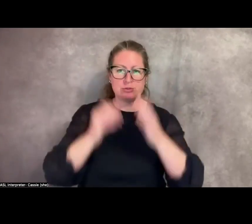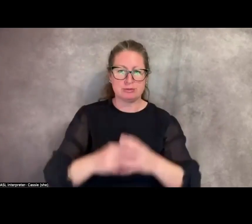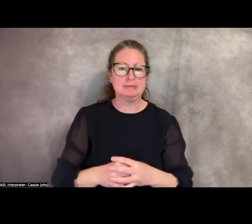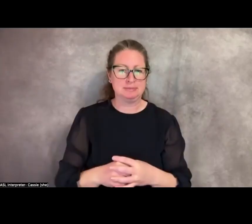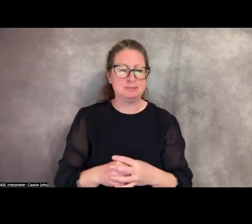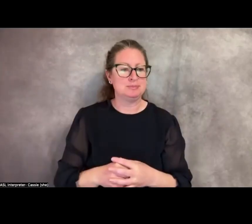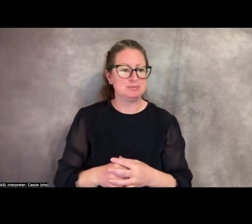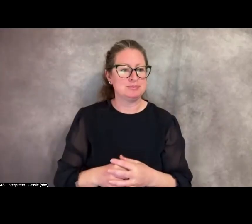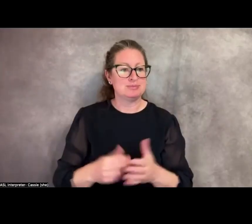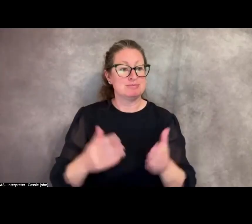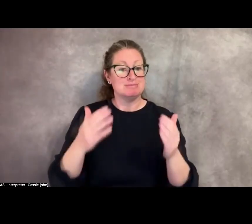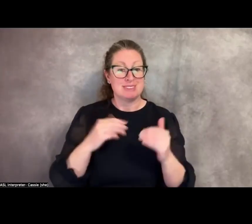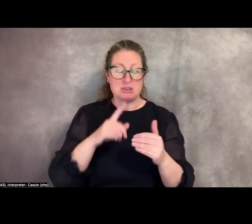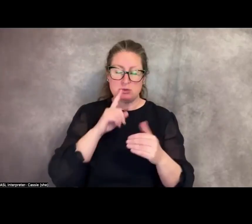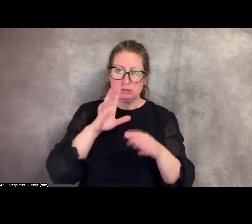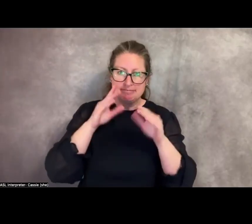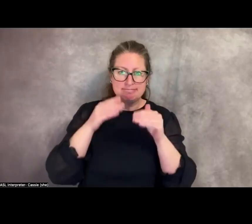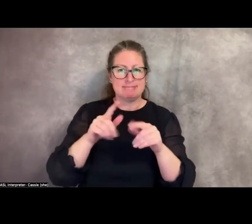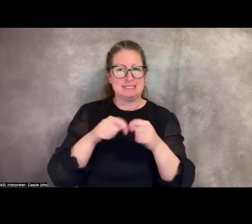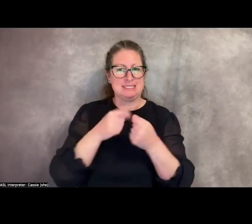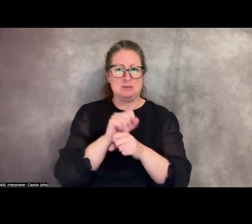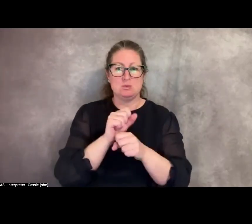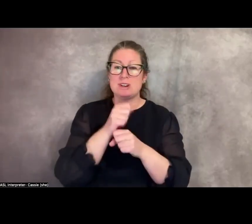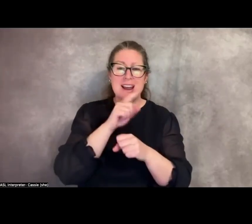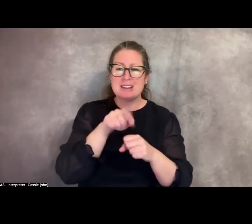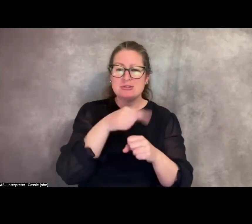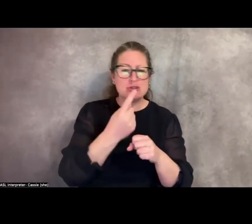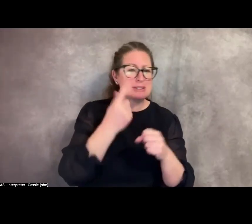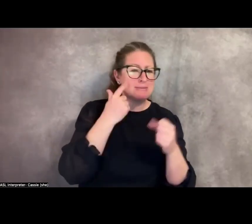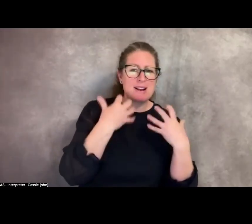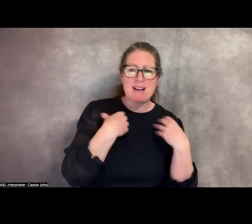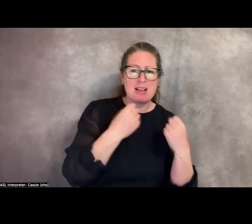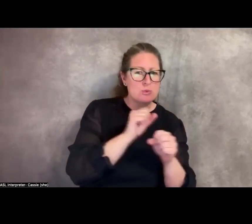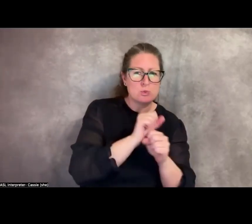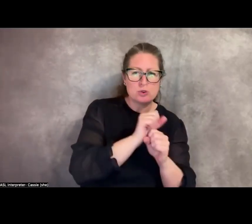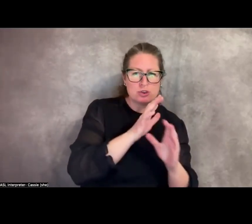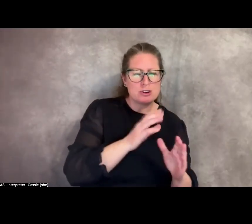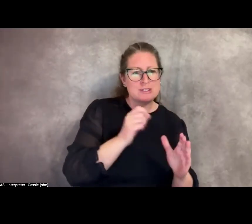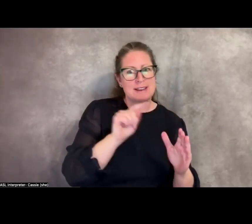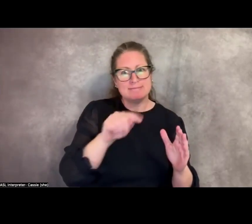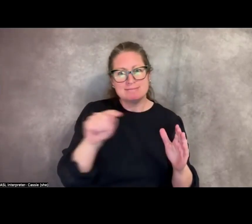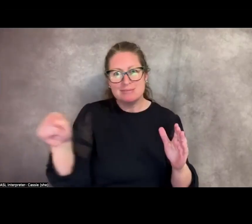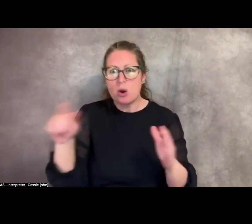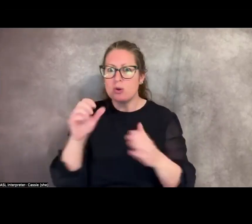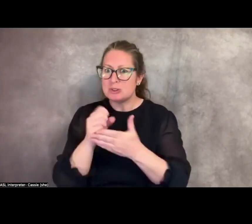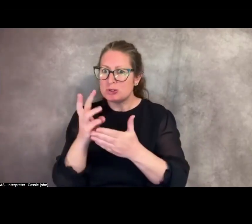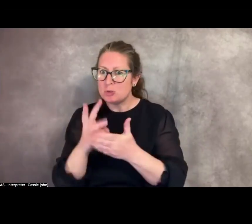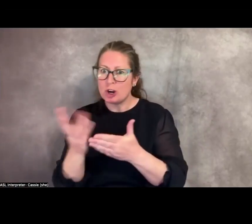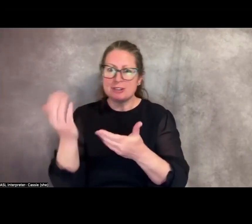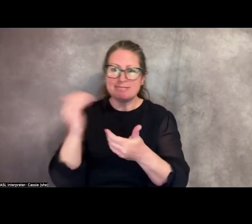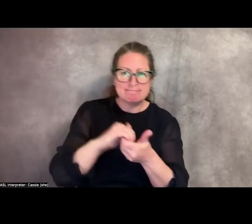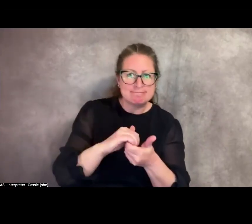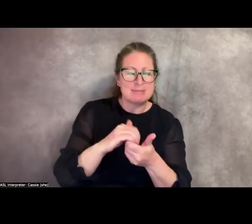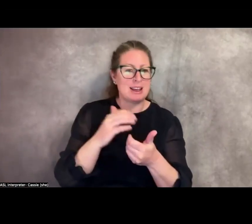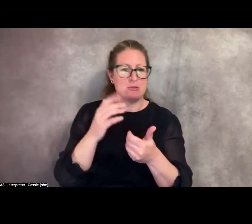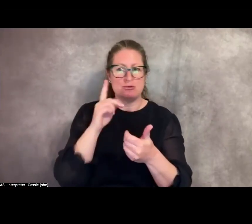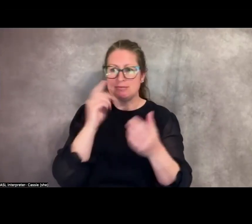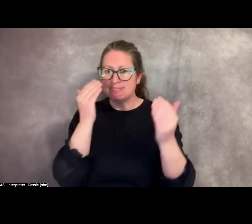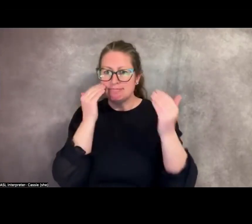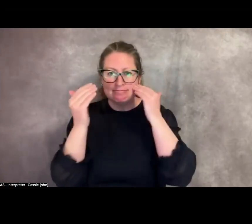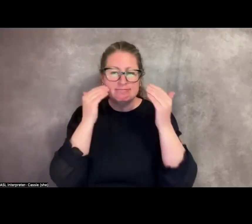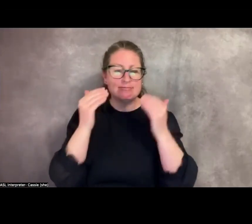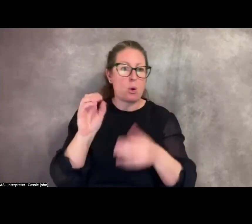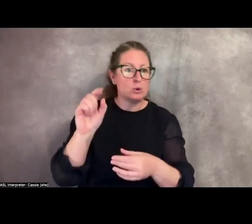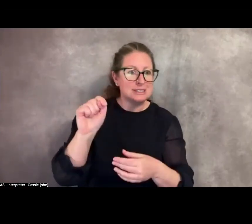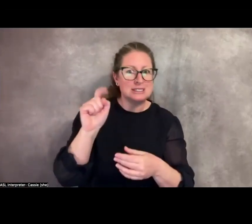on teamwork. And it wasn't just nurses and mental health workers. We talked about how important it is to have the social workers on the same page, and the